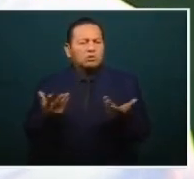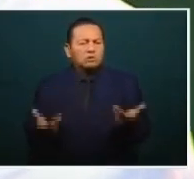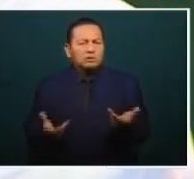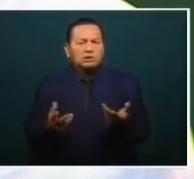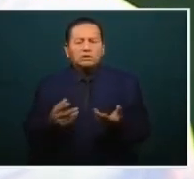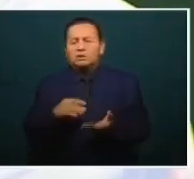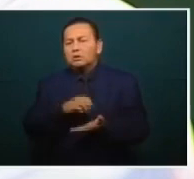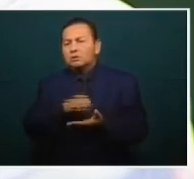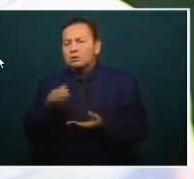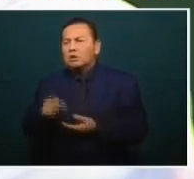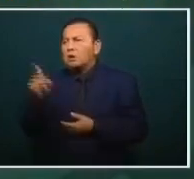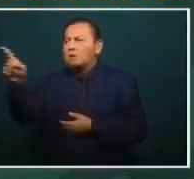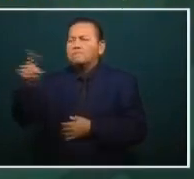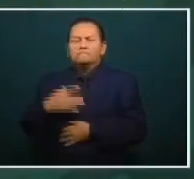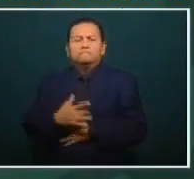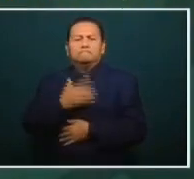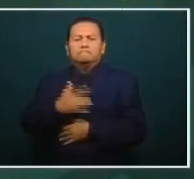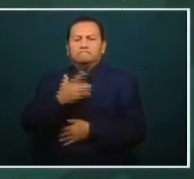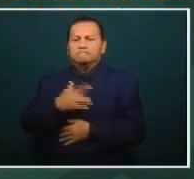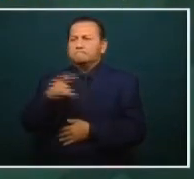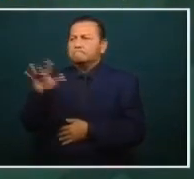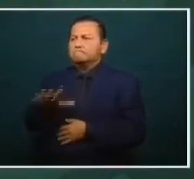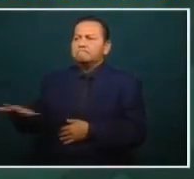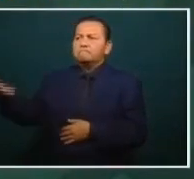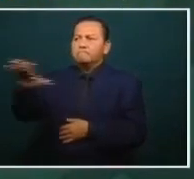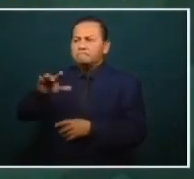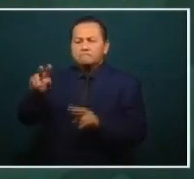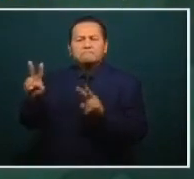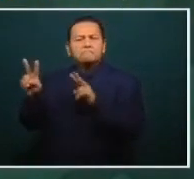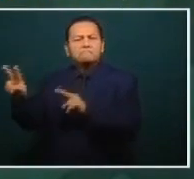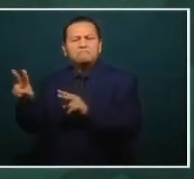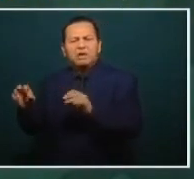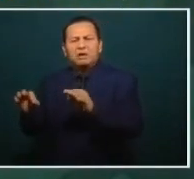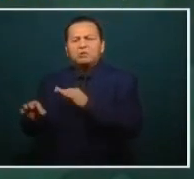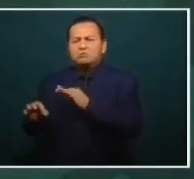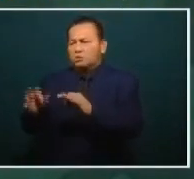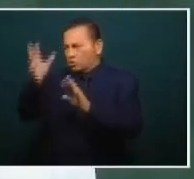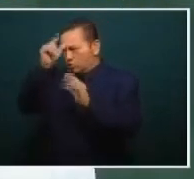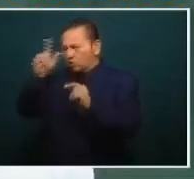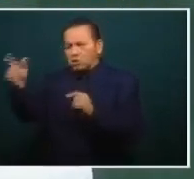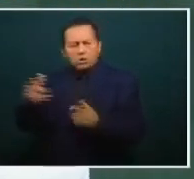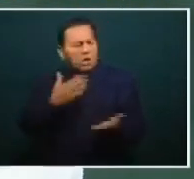because there is a favorable ambient in Mexico.